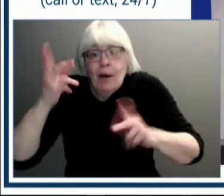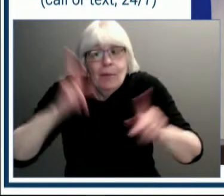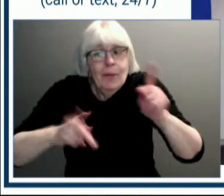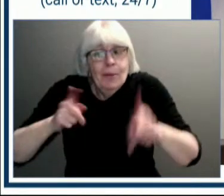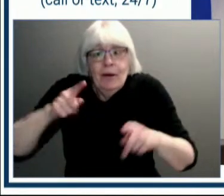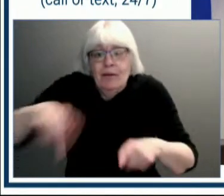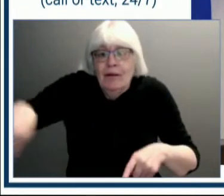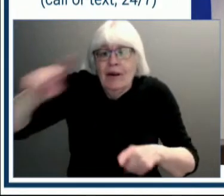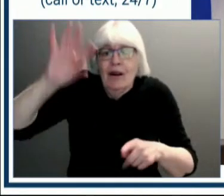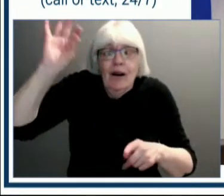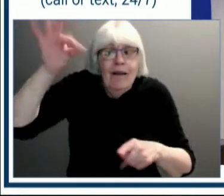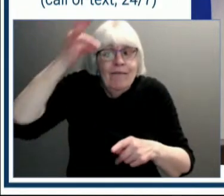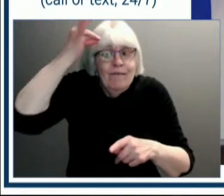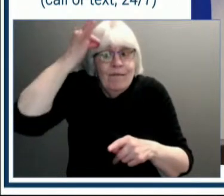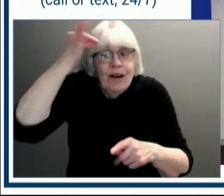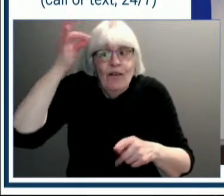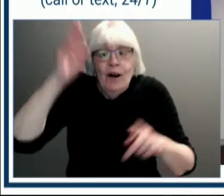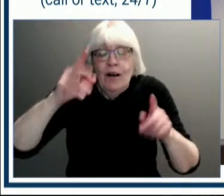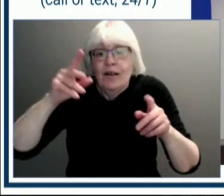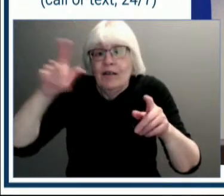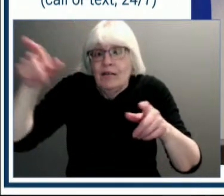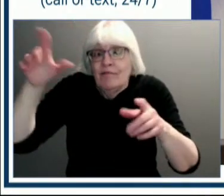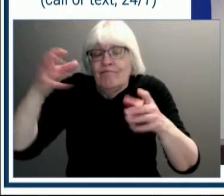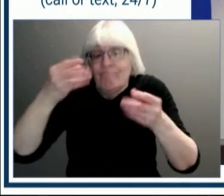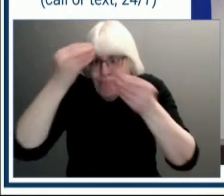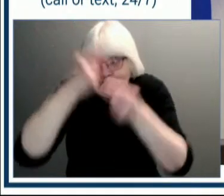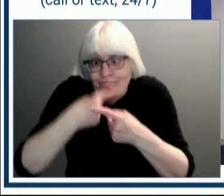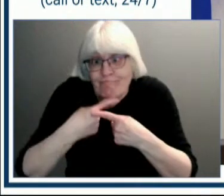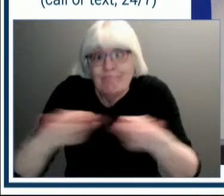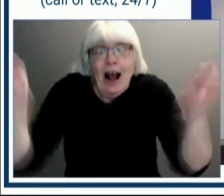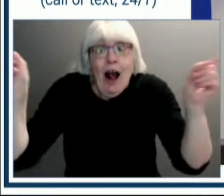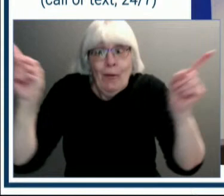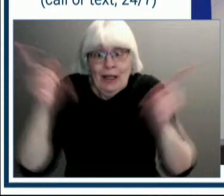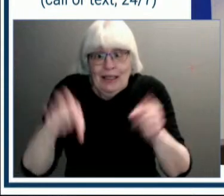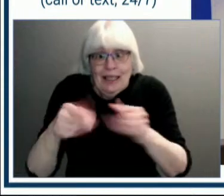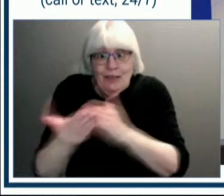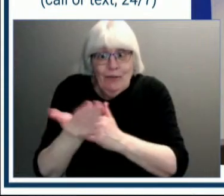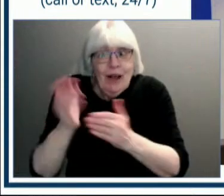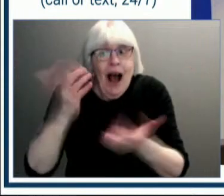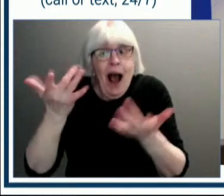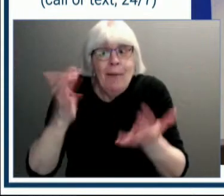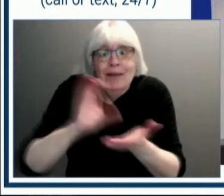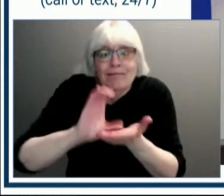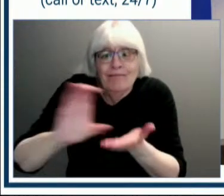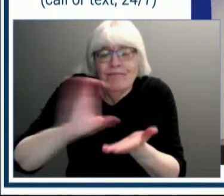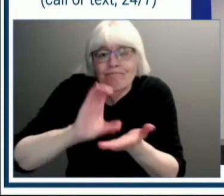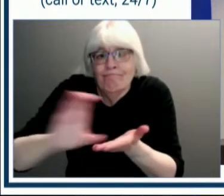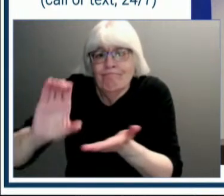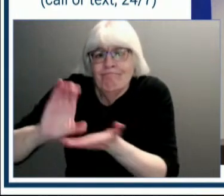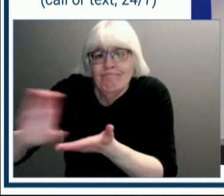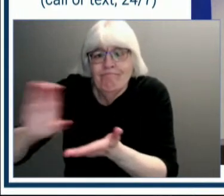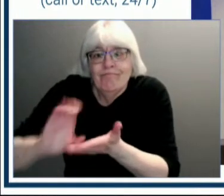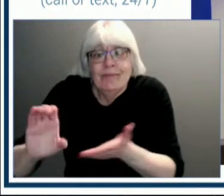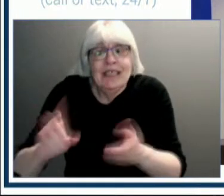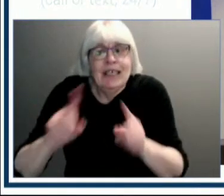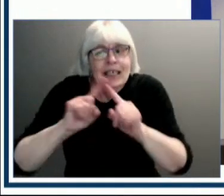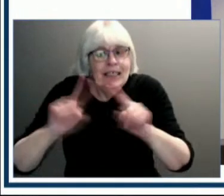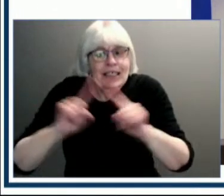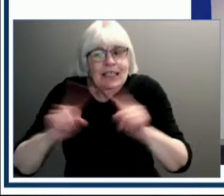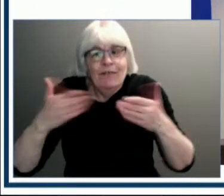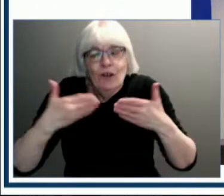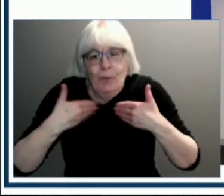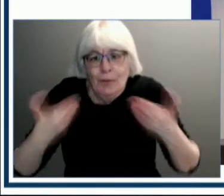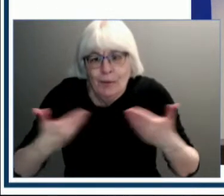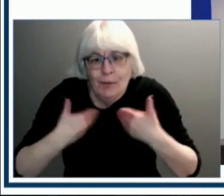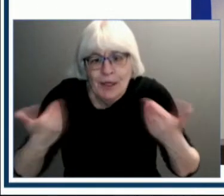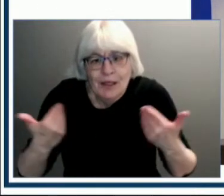We'll be wanting an allocation there. I know our minister is talking to the federal minister on that. Early in December, maybe